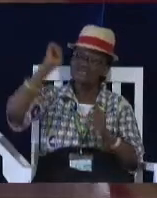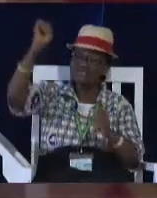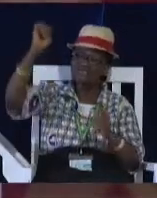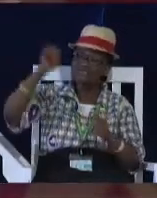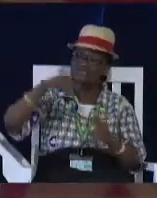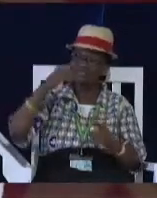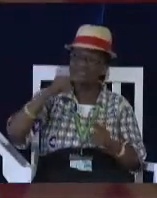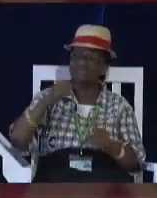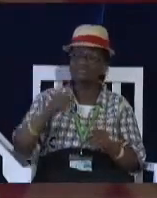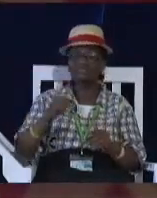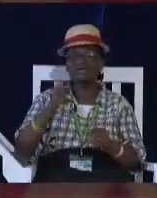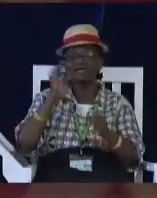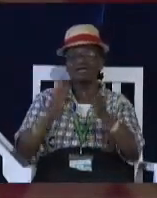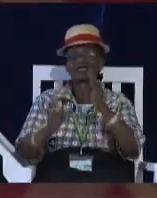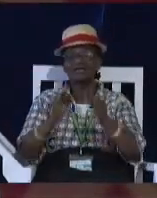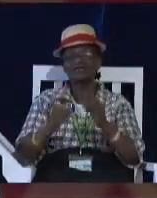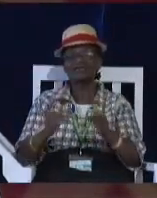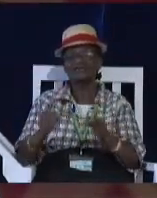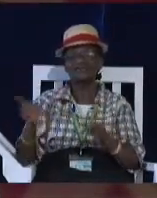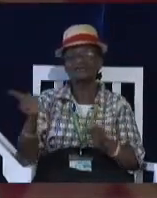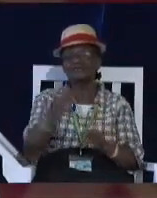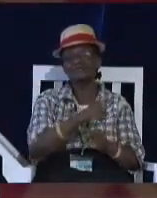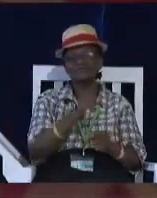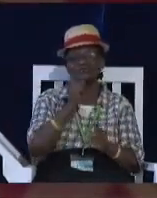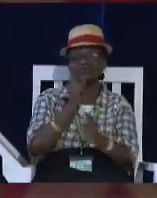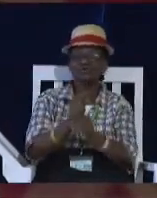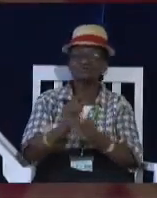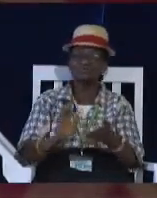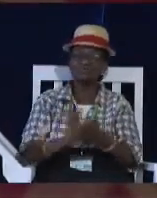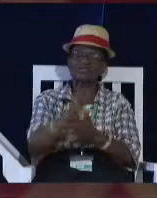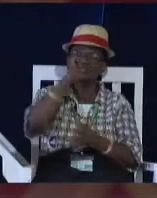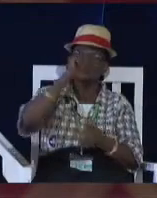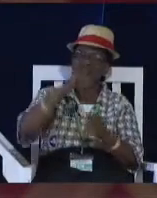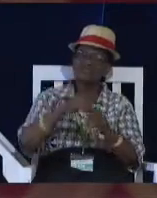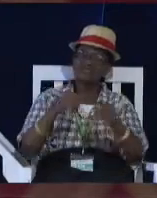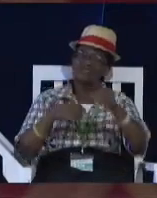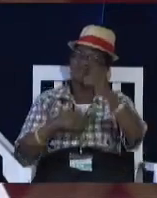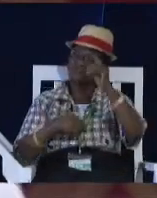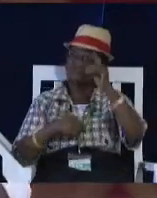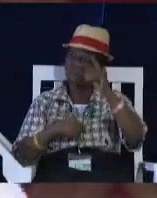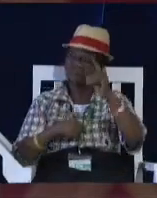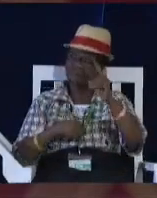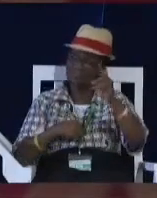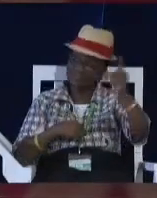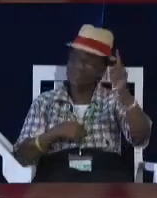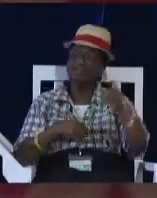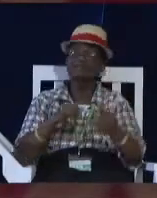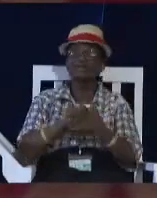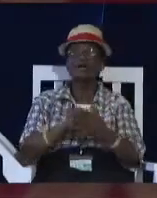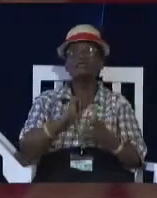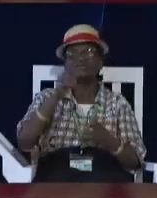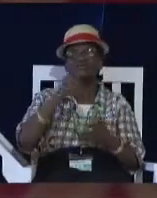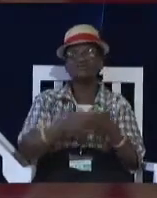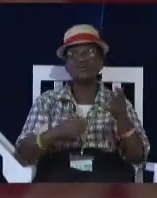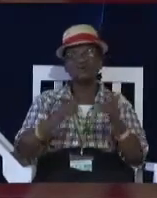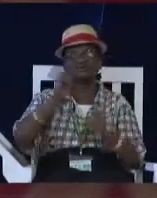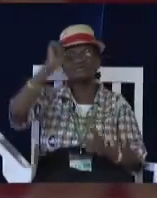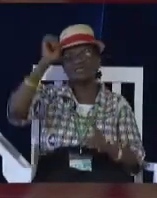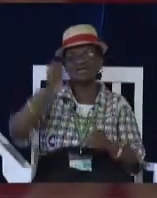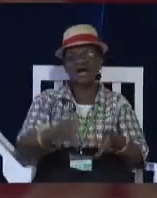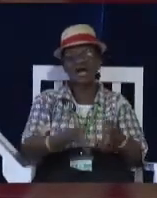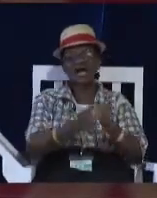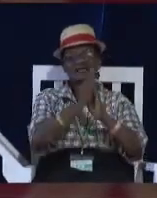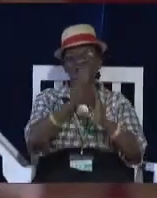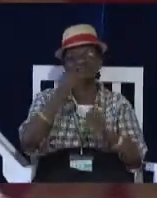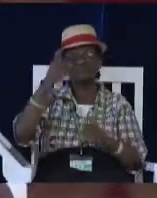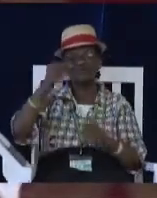if you just believe in me, that's all he's asking for. The works that I do, you